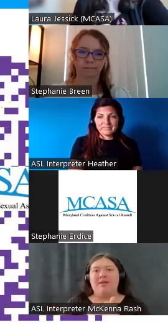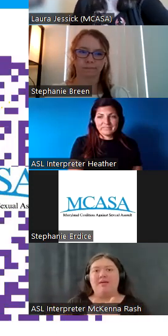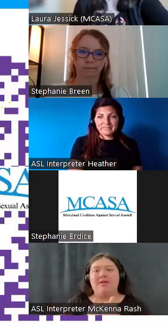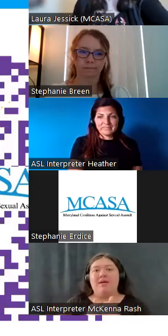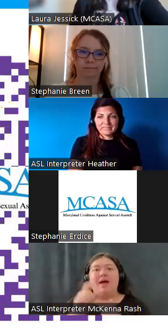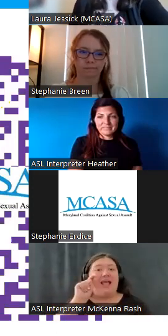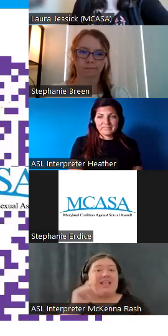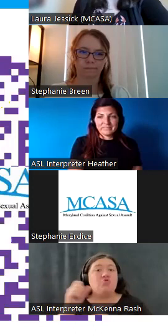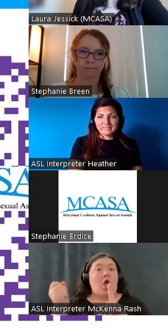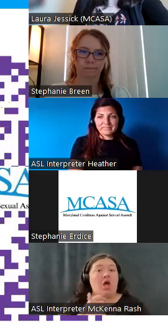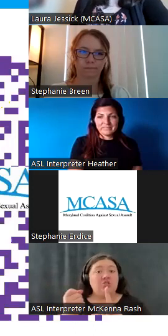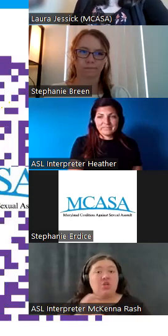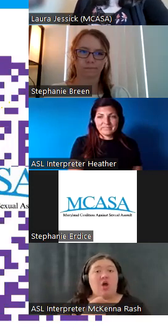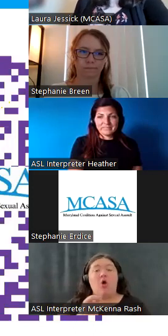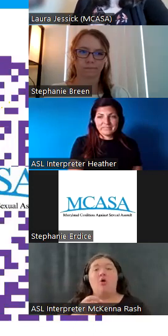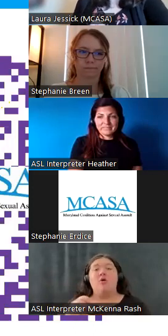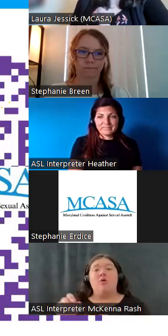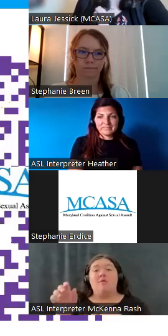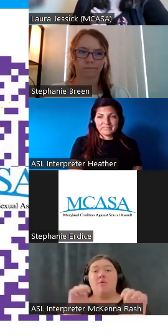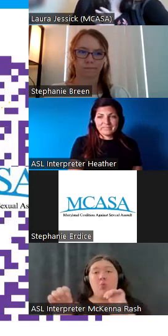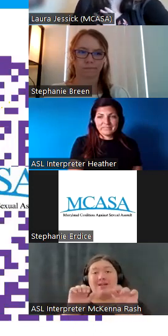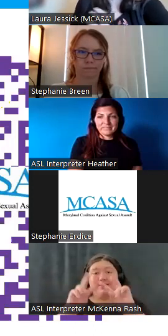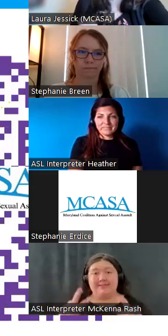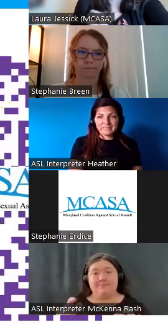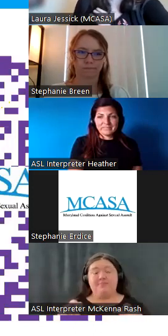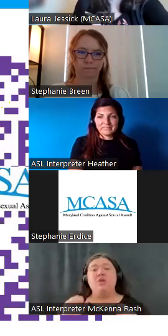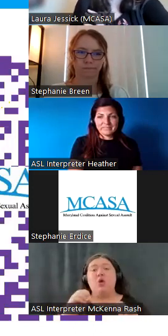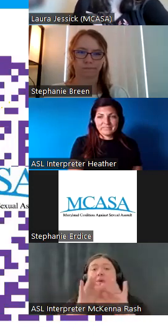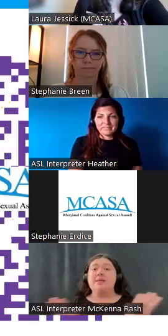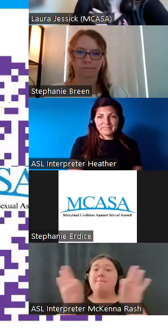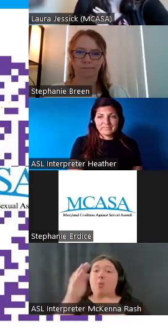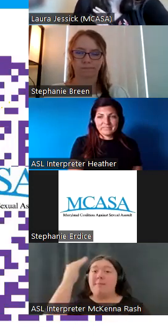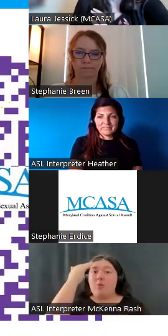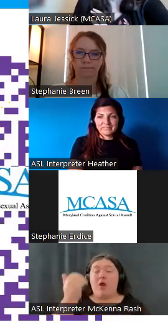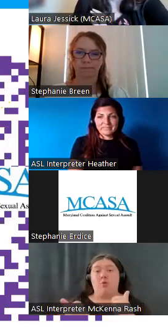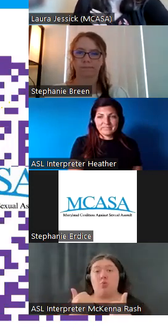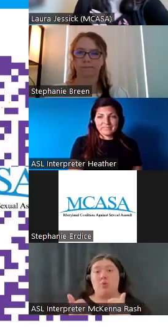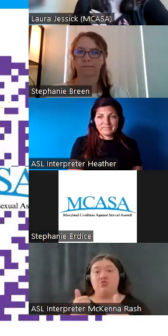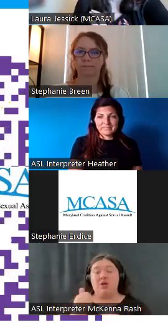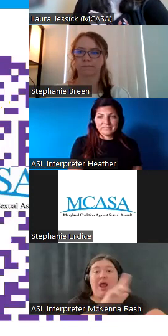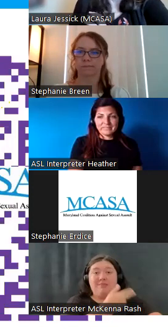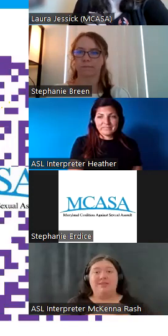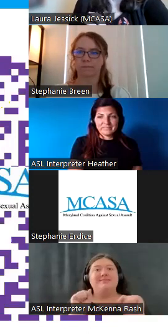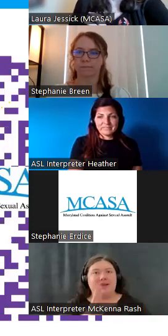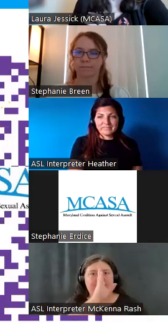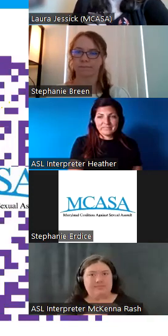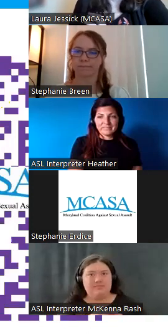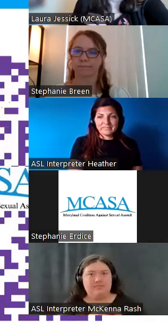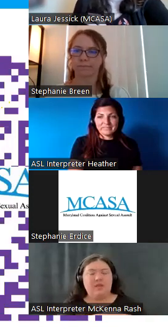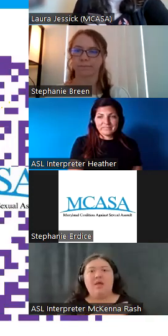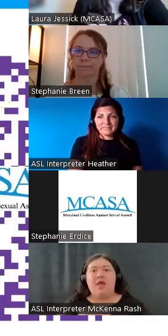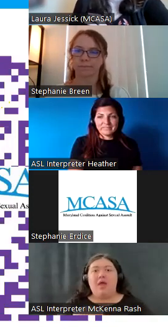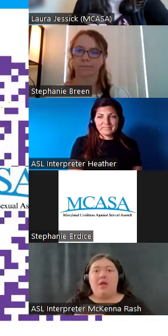a sexual assault forensic exam. So it's important to be aware of what hospitals can address this